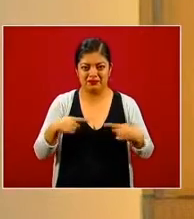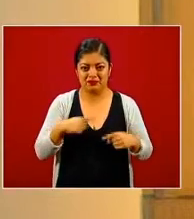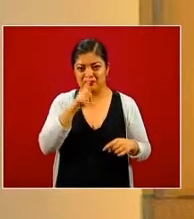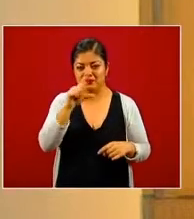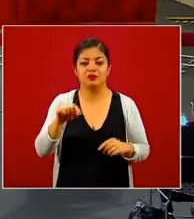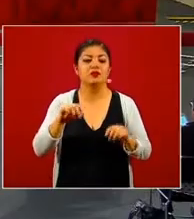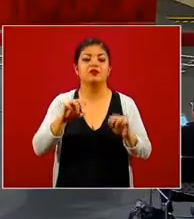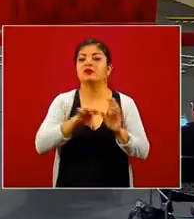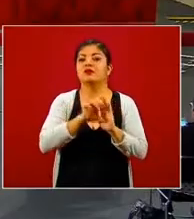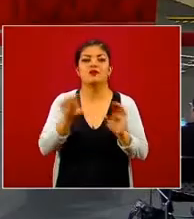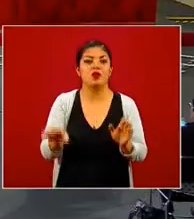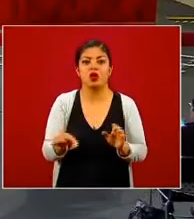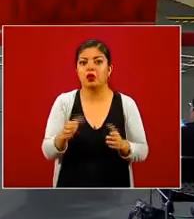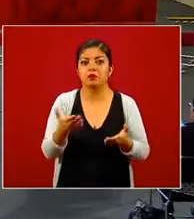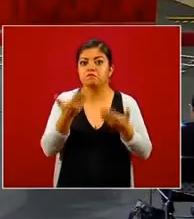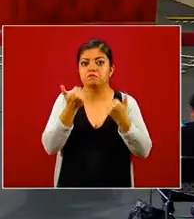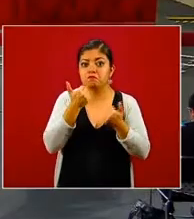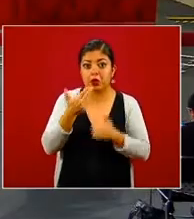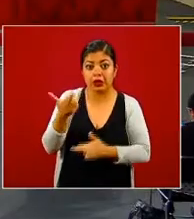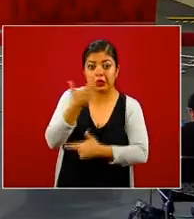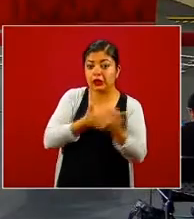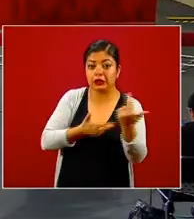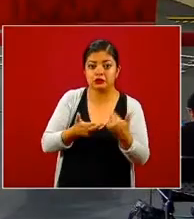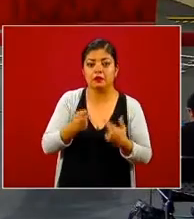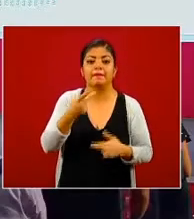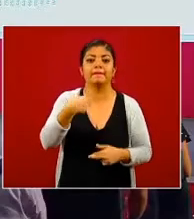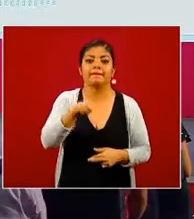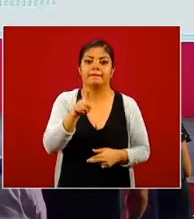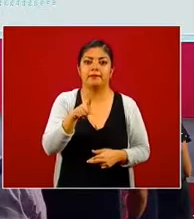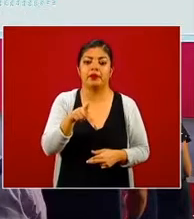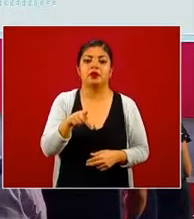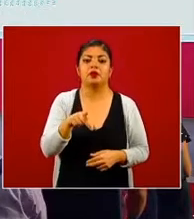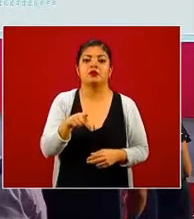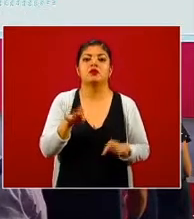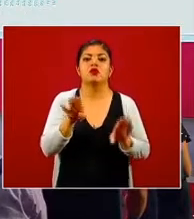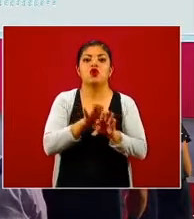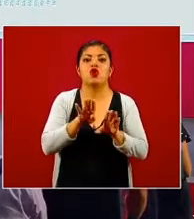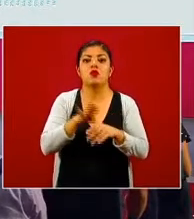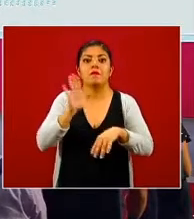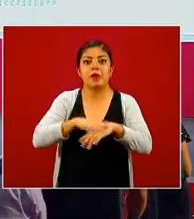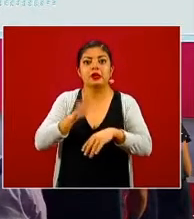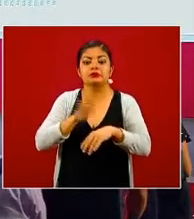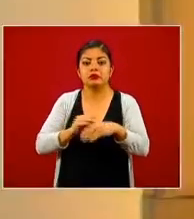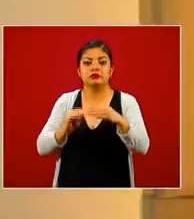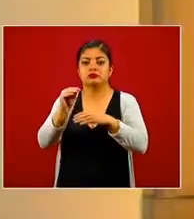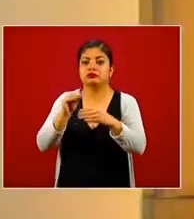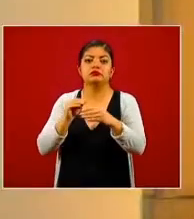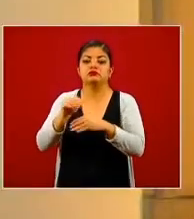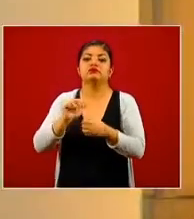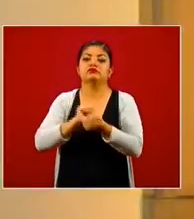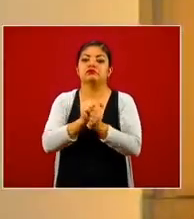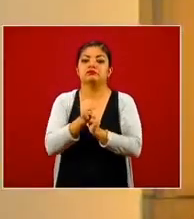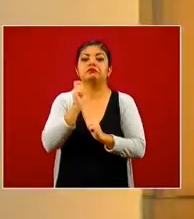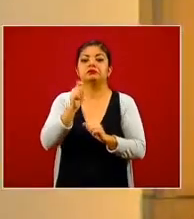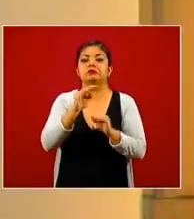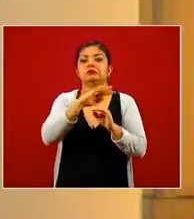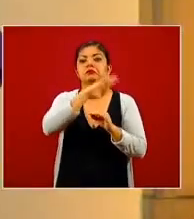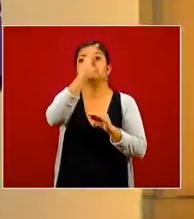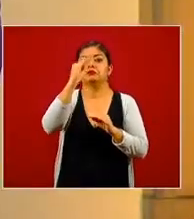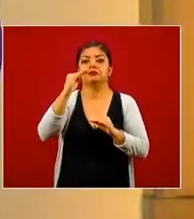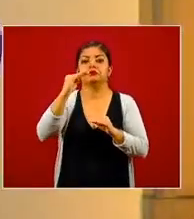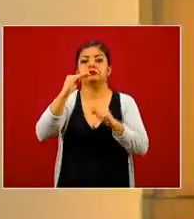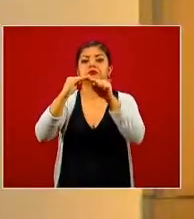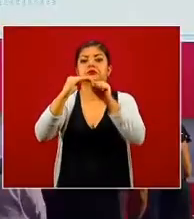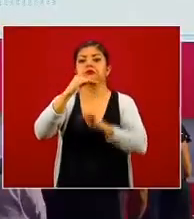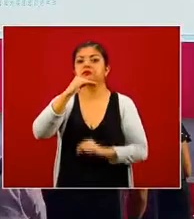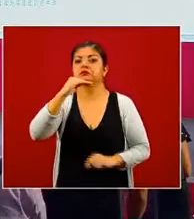cases are decreasing, the number of new cases. That is when we are flattening the curve, when we're not adding any